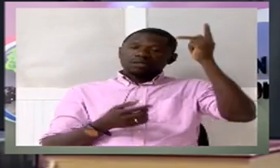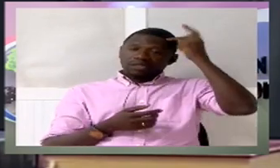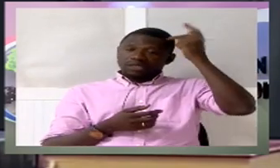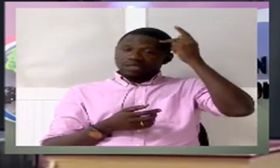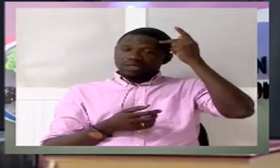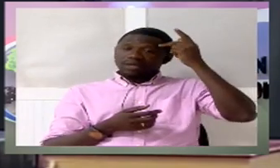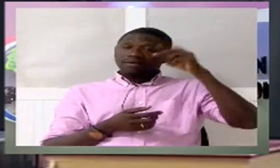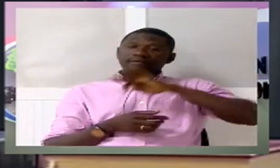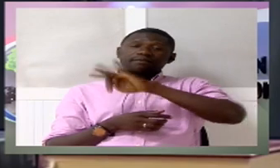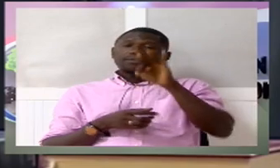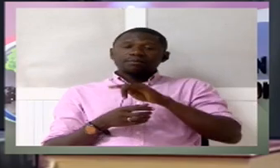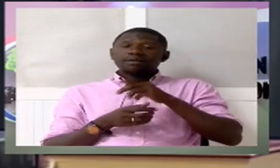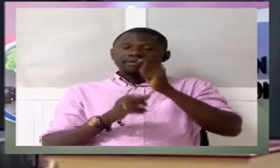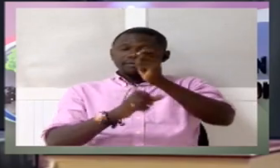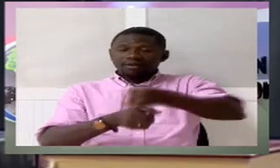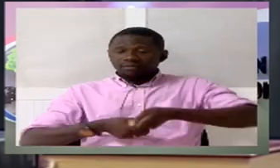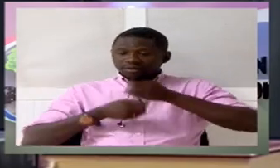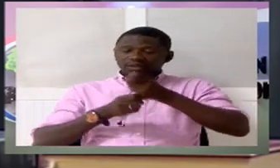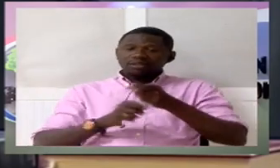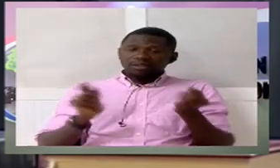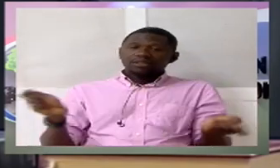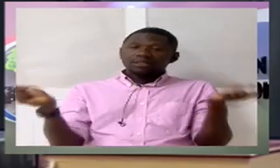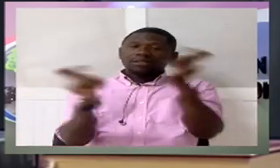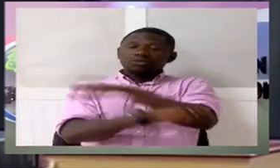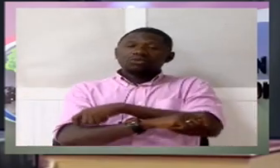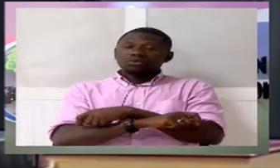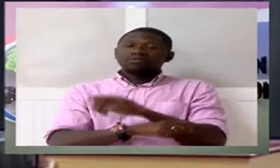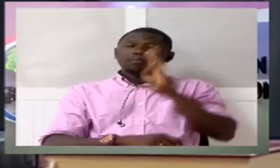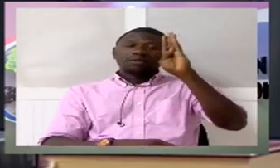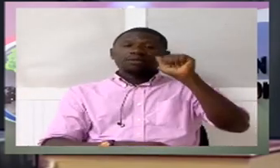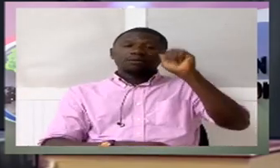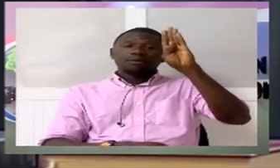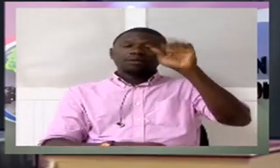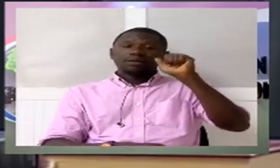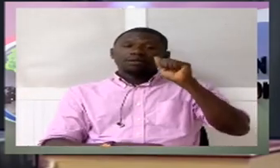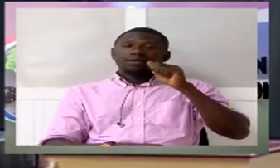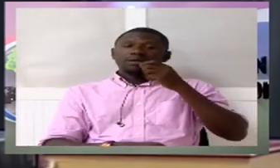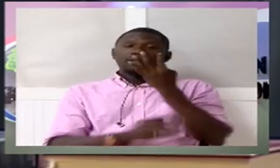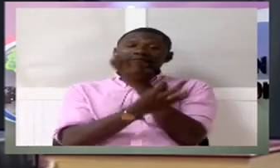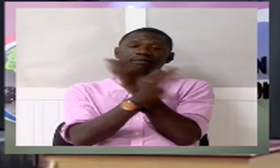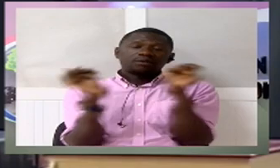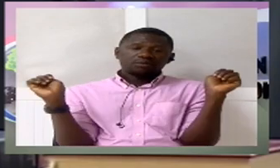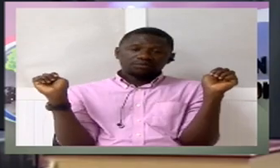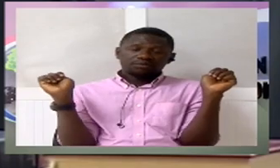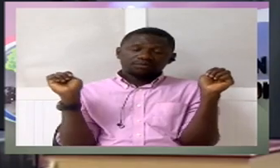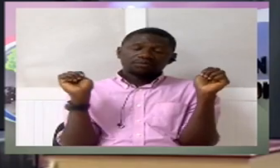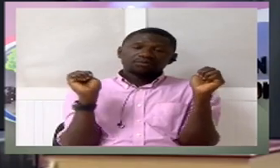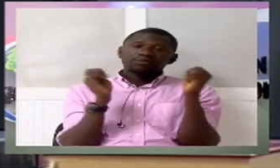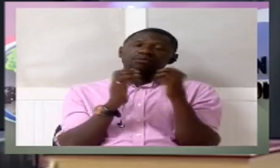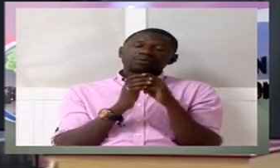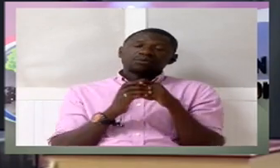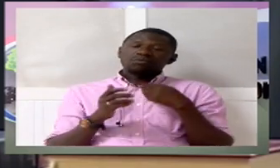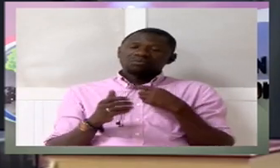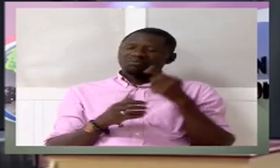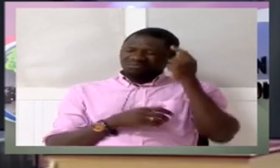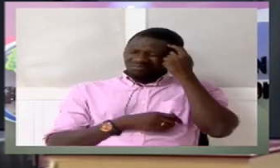Kanilai family farm toto. In exchange of his freedom. Ka falling aninga fangola fanso tola. We were reluctant initially. Wadola